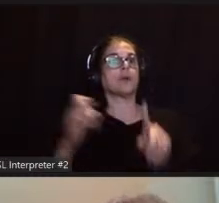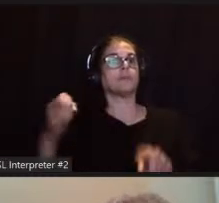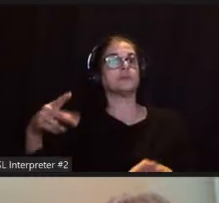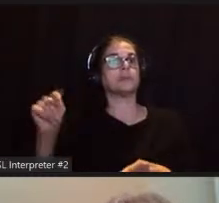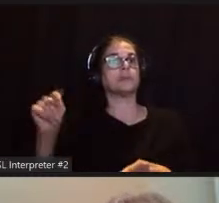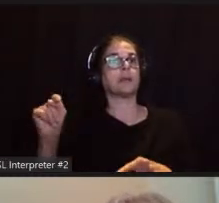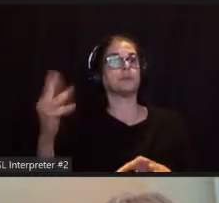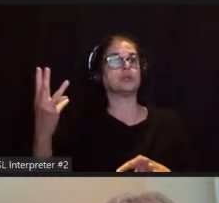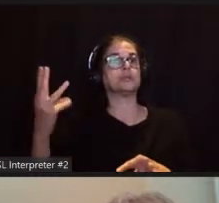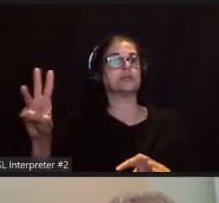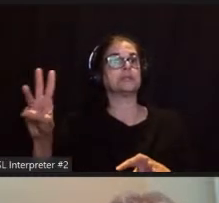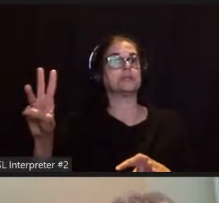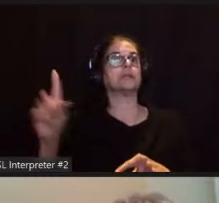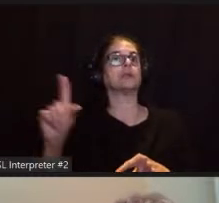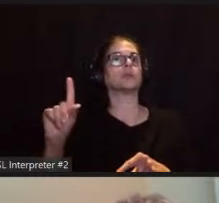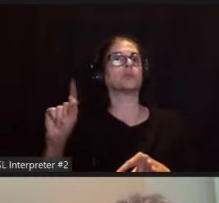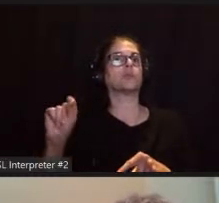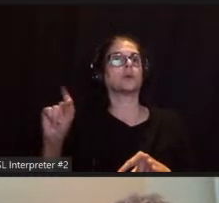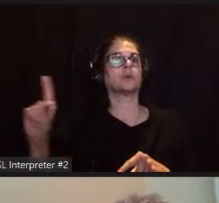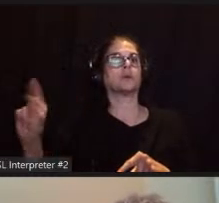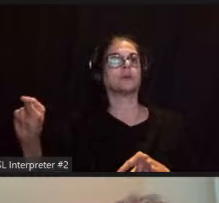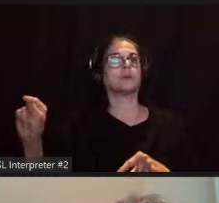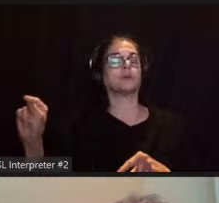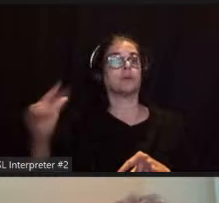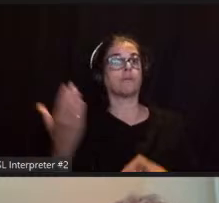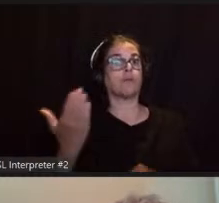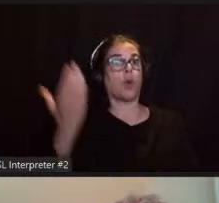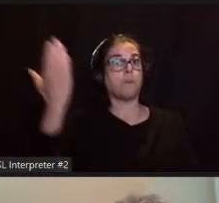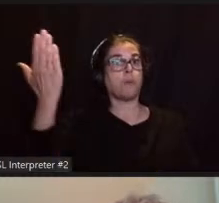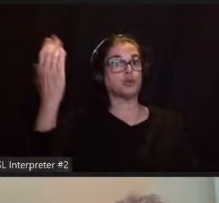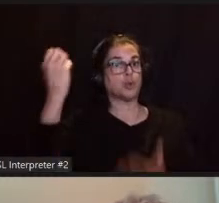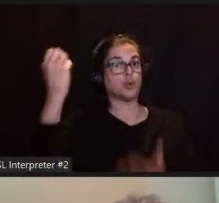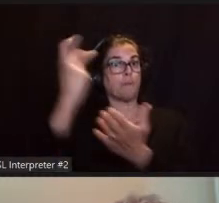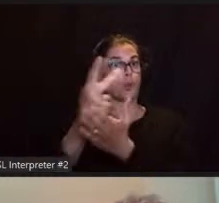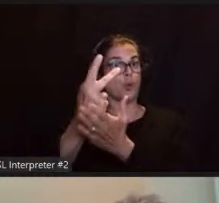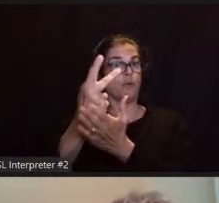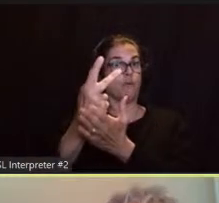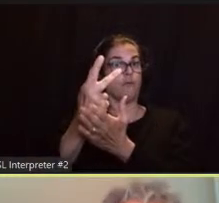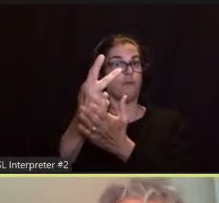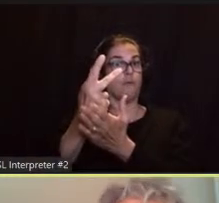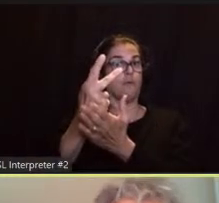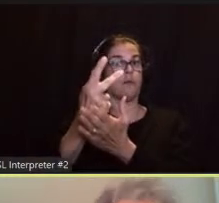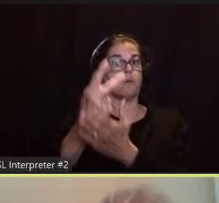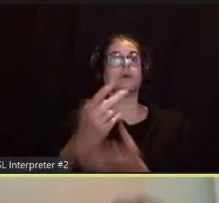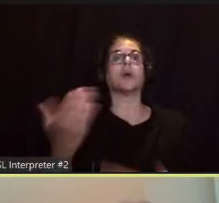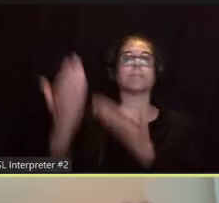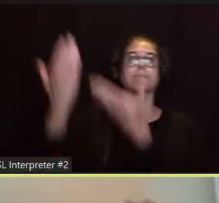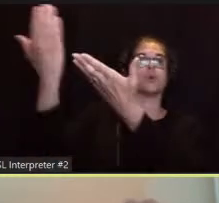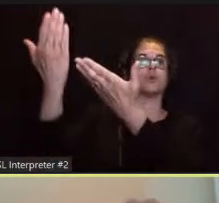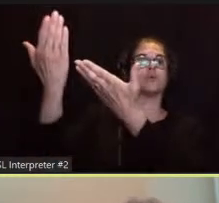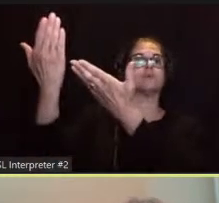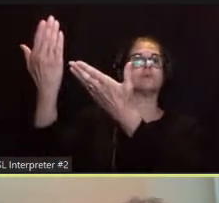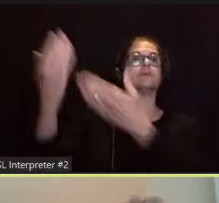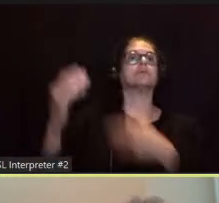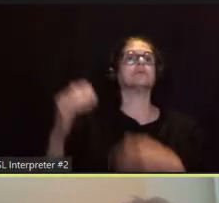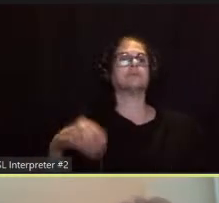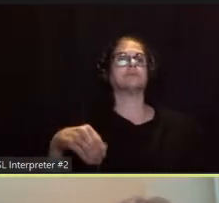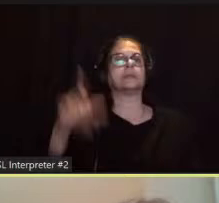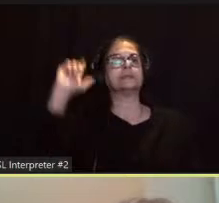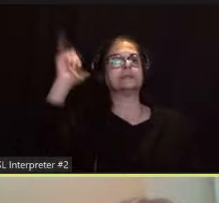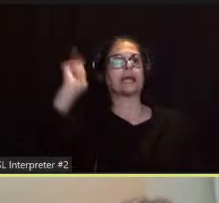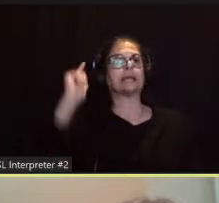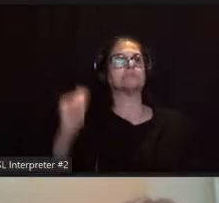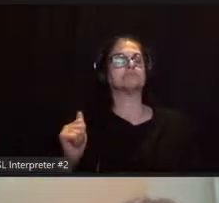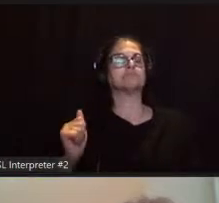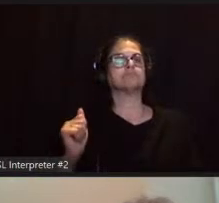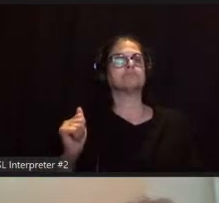16, 2020. May I have a motion to approve? So moved. Second.